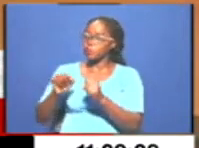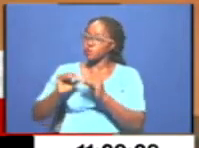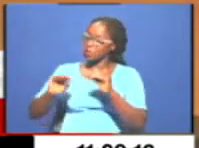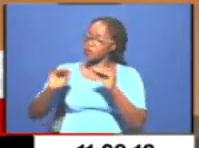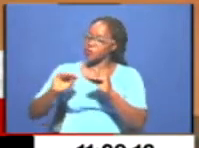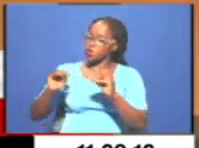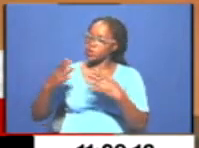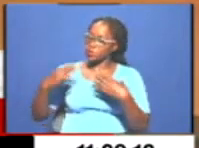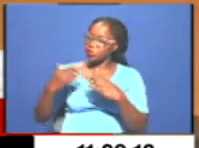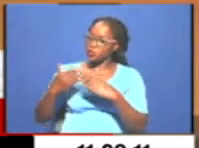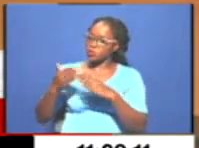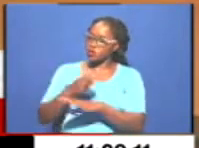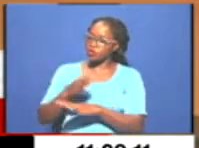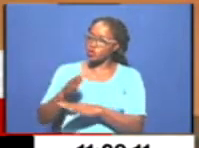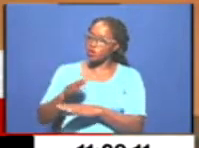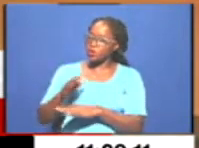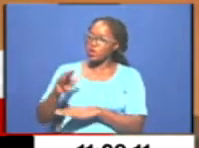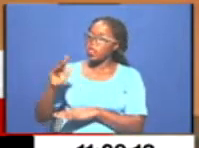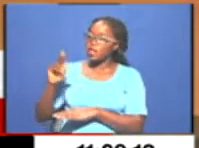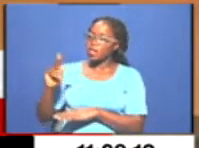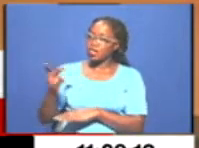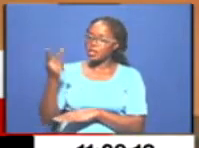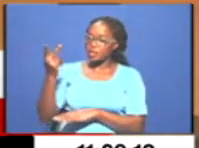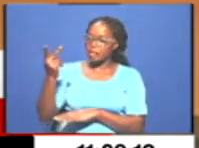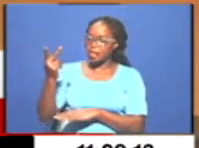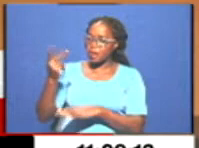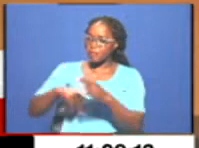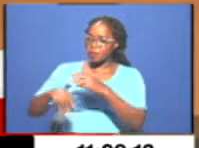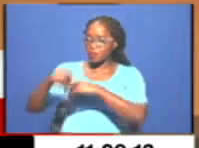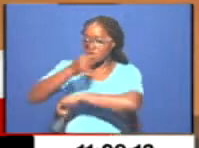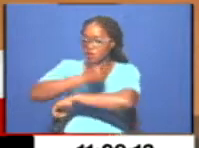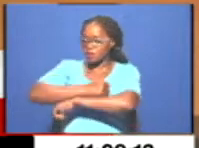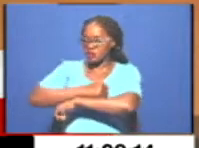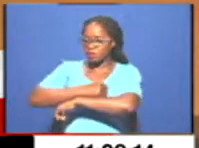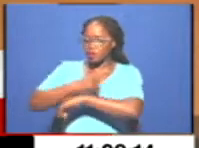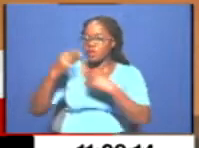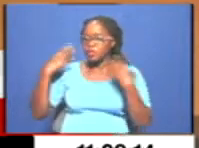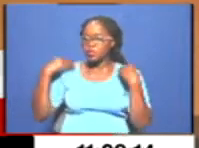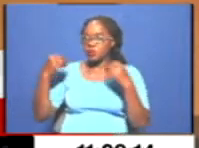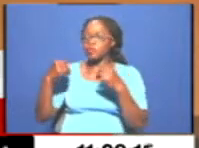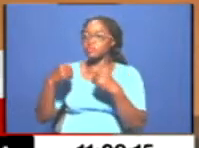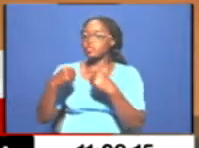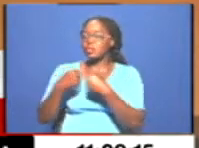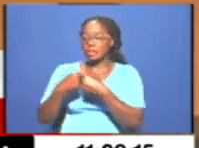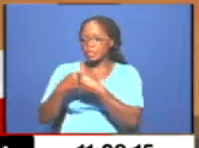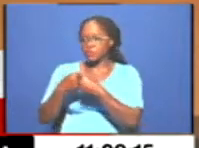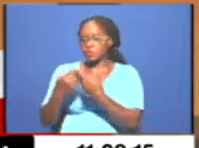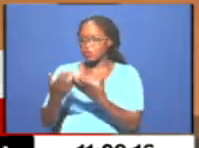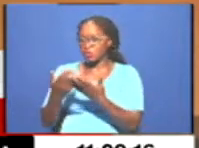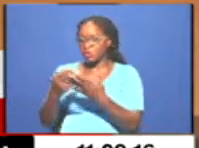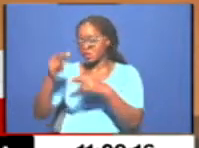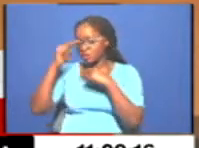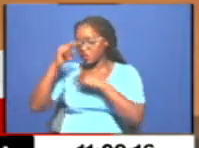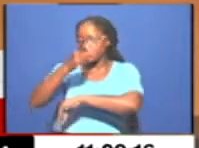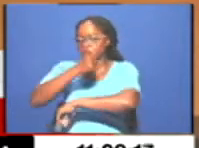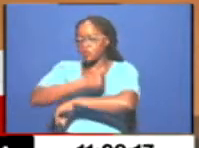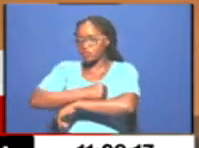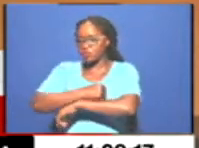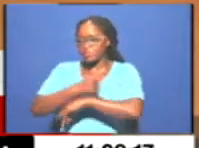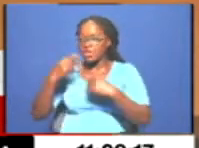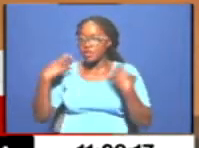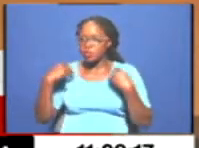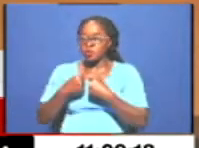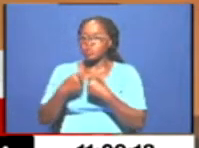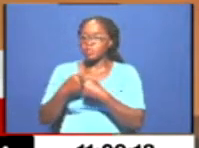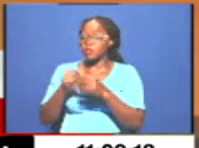all the Kenya primary schools sports games or before the Kenya secondary schools sports games, to just teach them of these values which all of